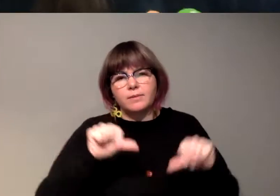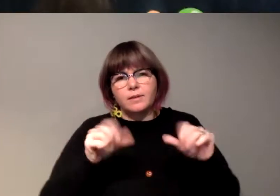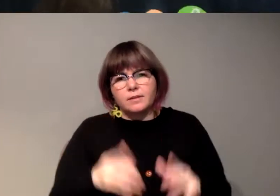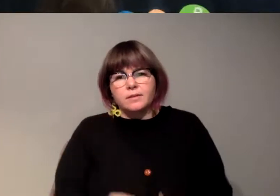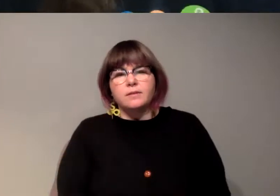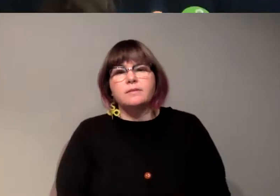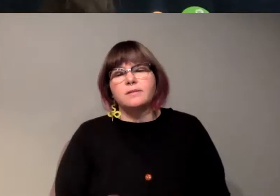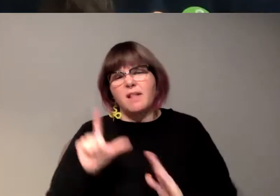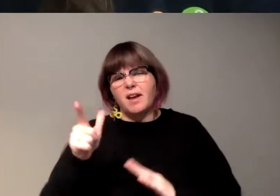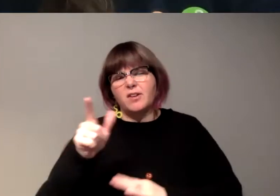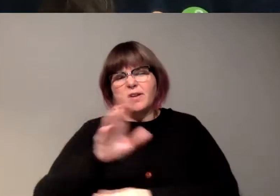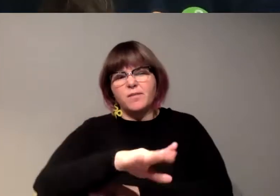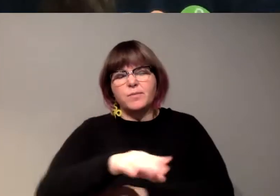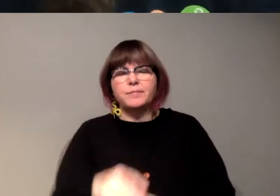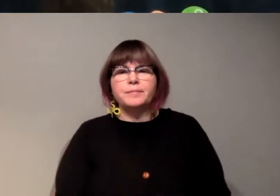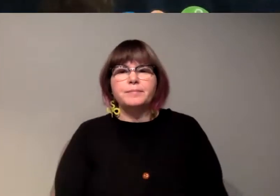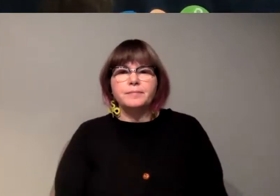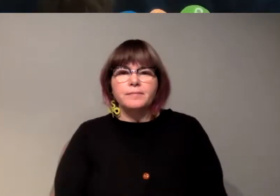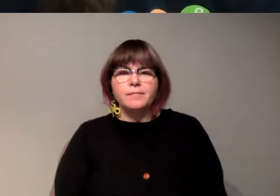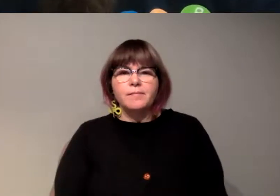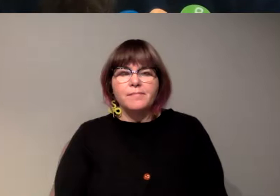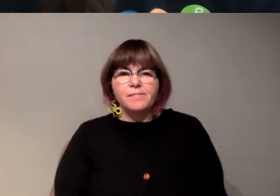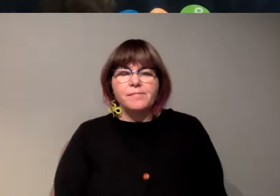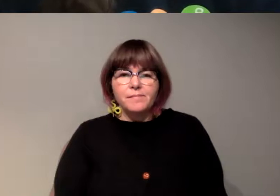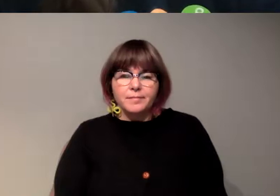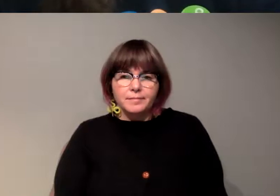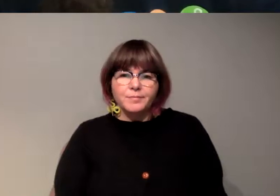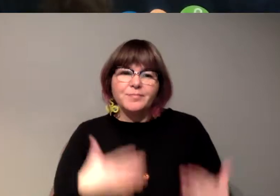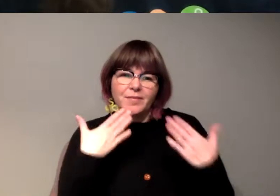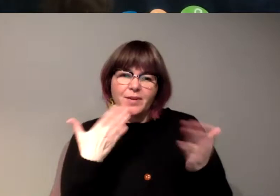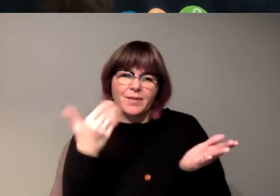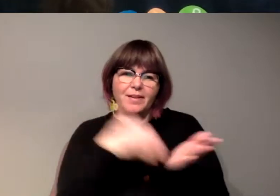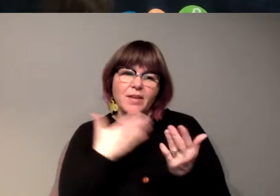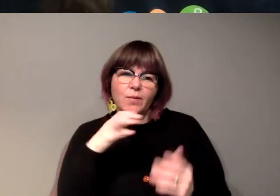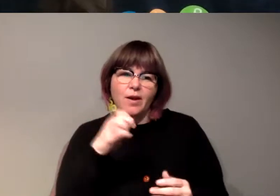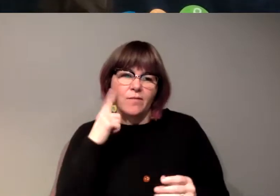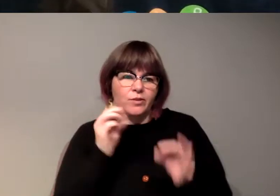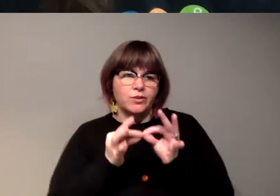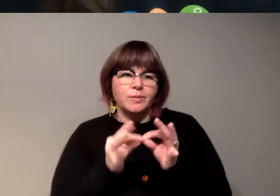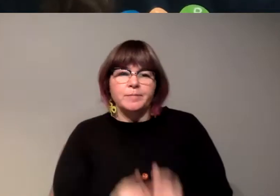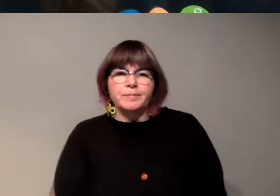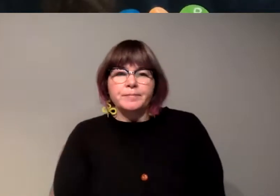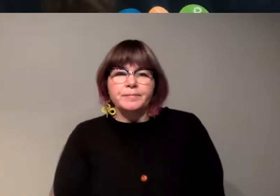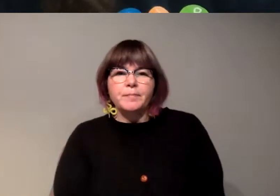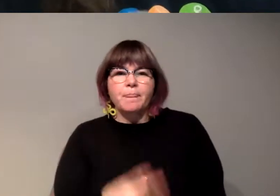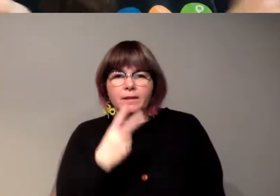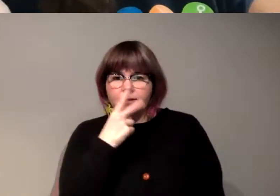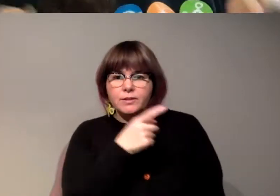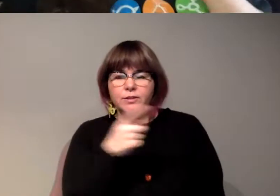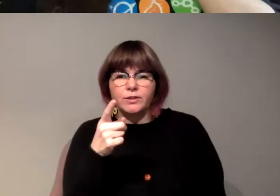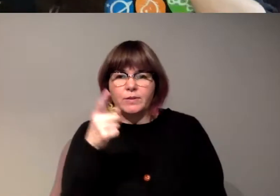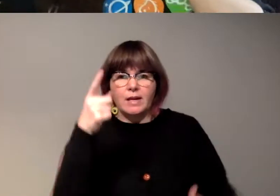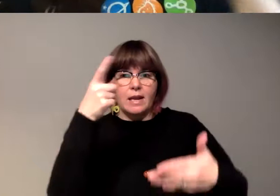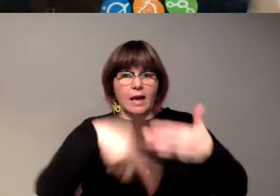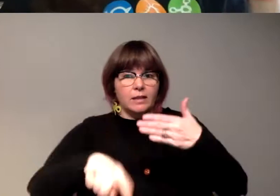youtube.com/Skype-a-Scientist later today. Once it uploads, pretty much. So thank you again. Thank you, Erin, for signing. And we'll see you all next week,